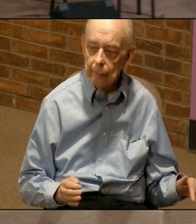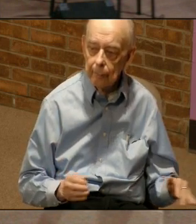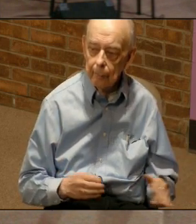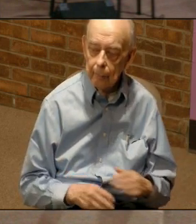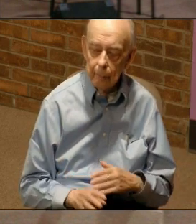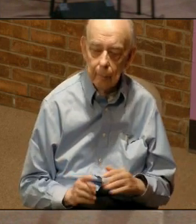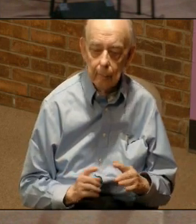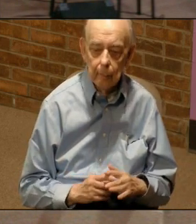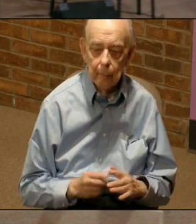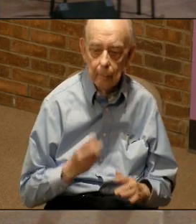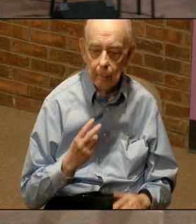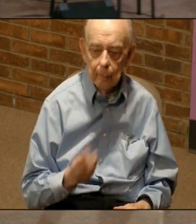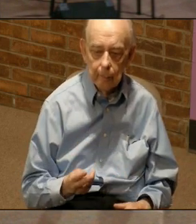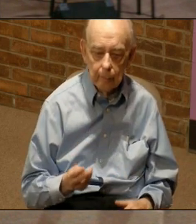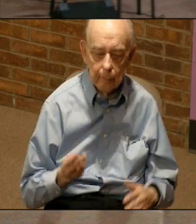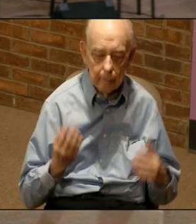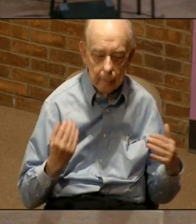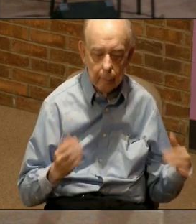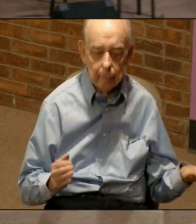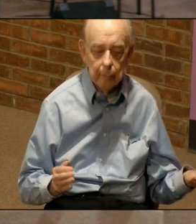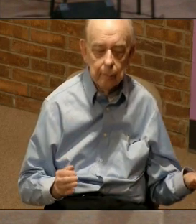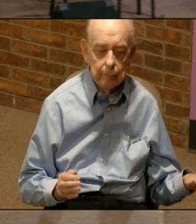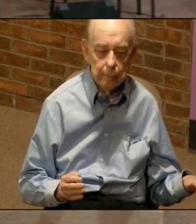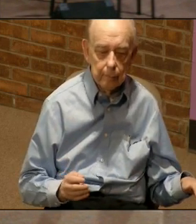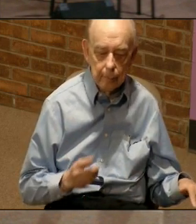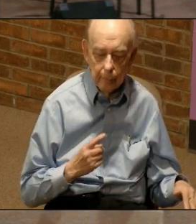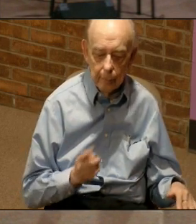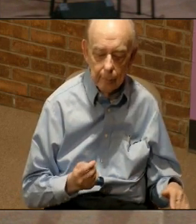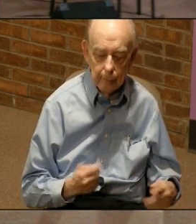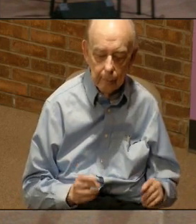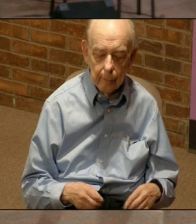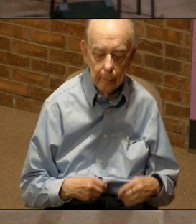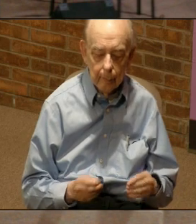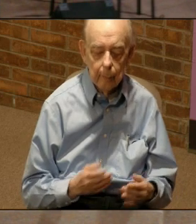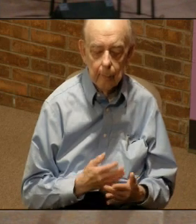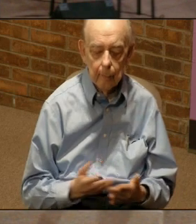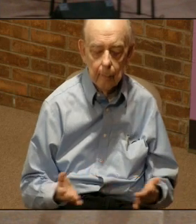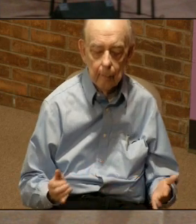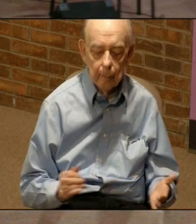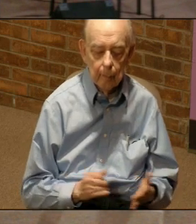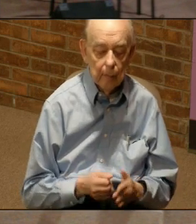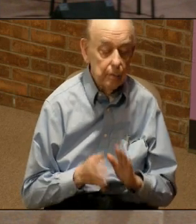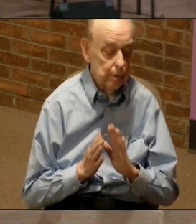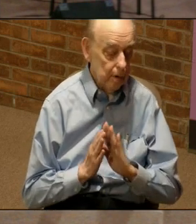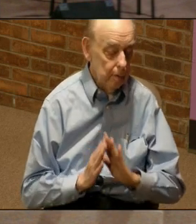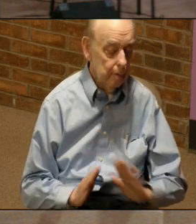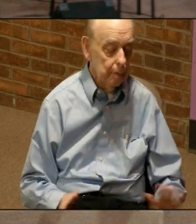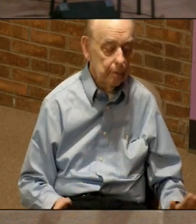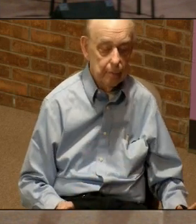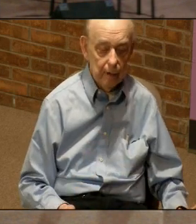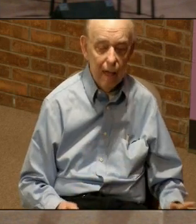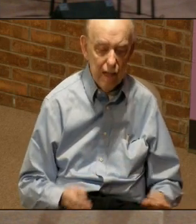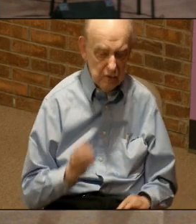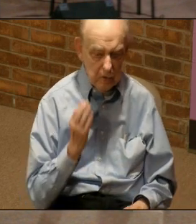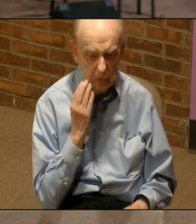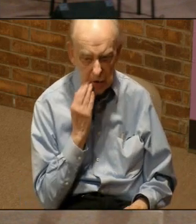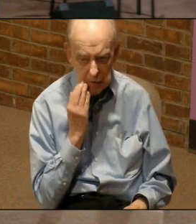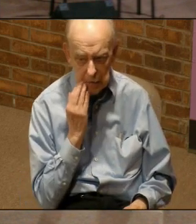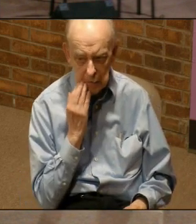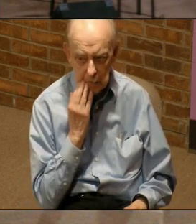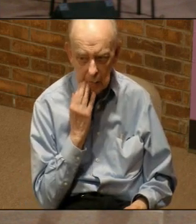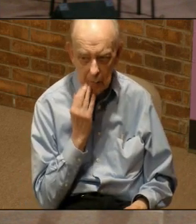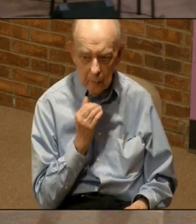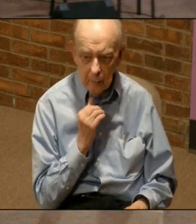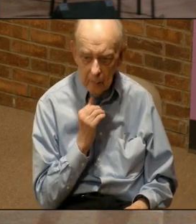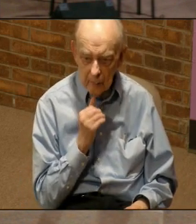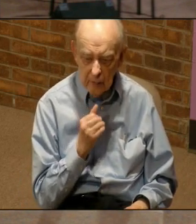And when we began to see the angel, it was trying to give us something of calmness and assurance,